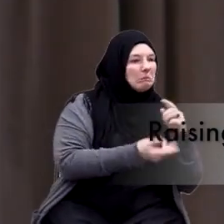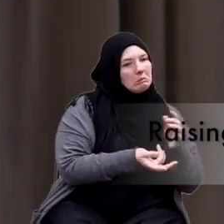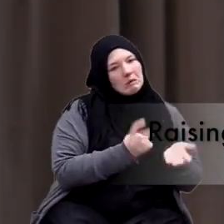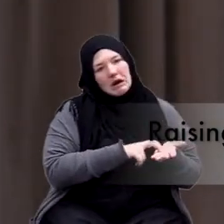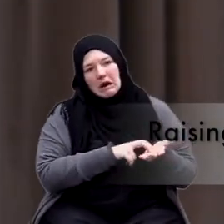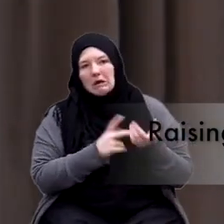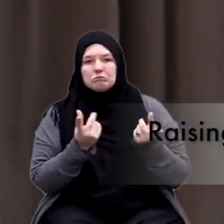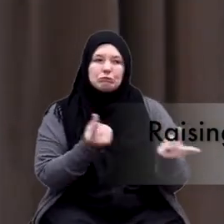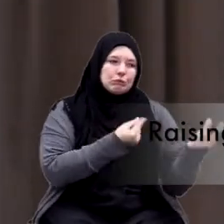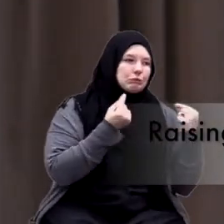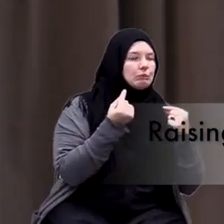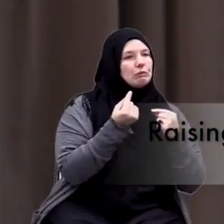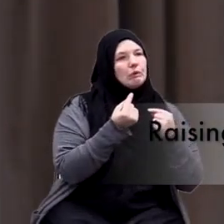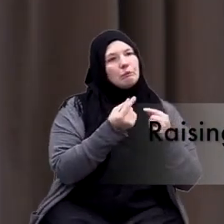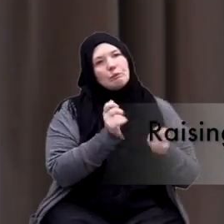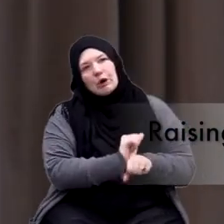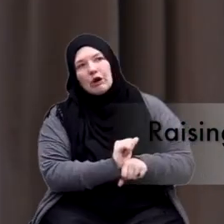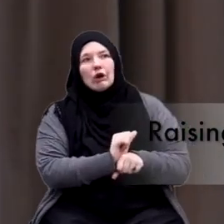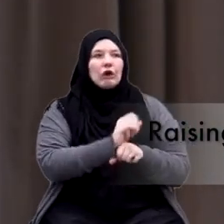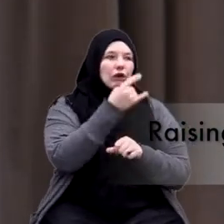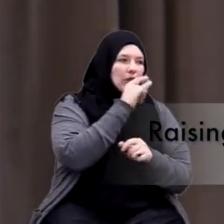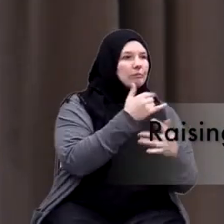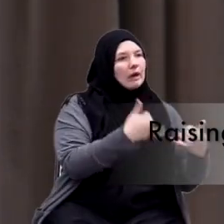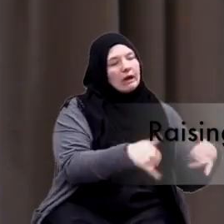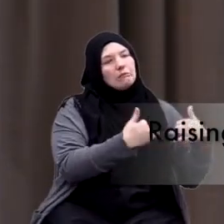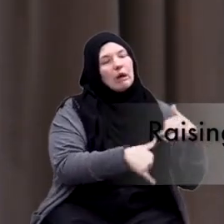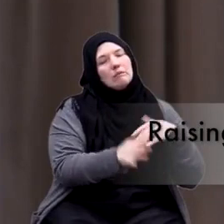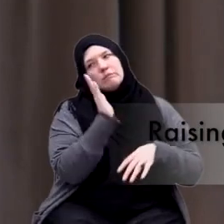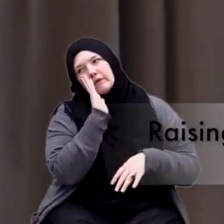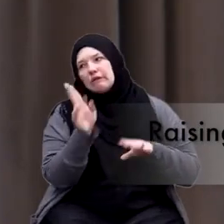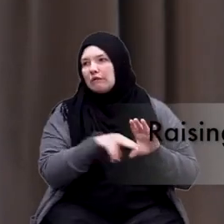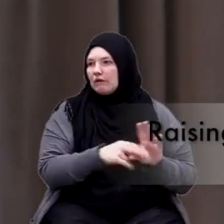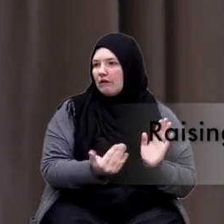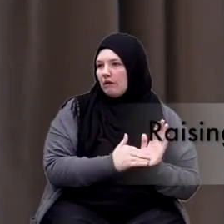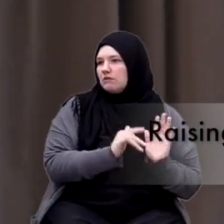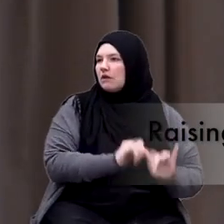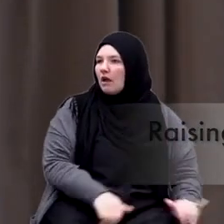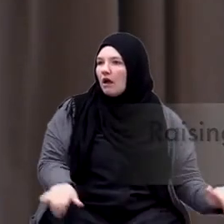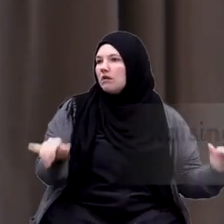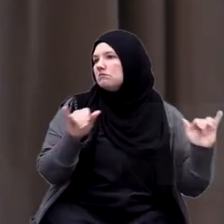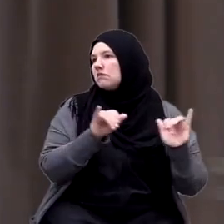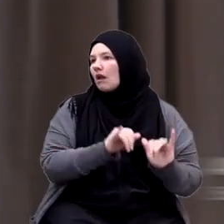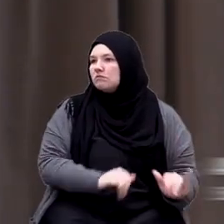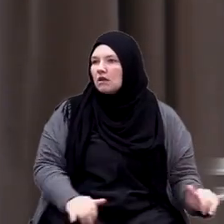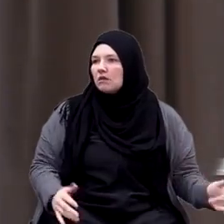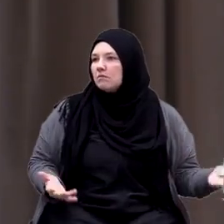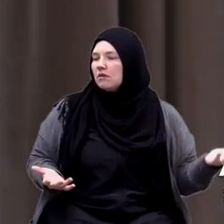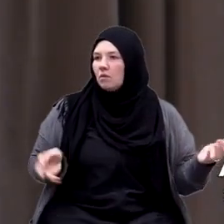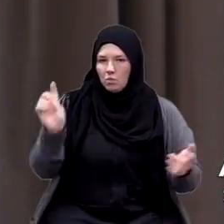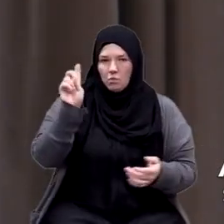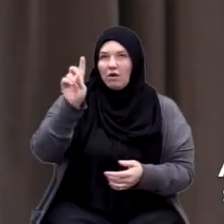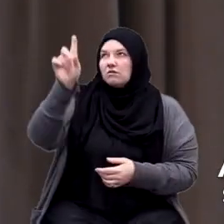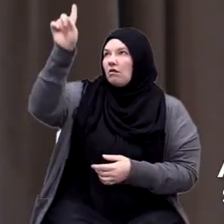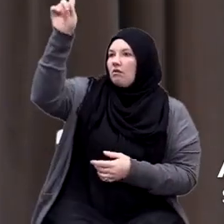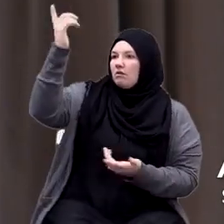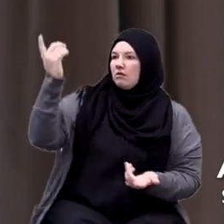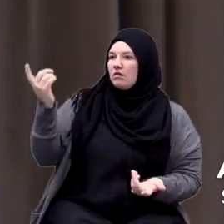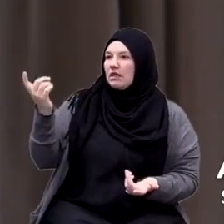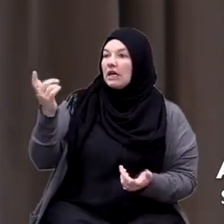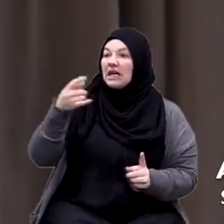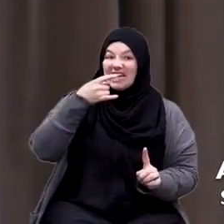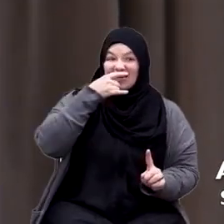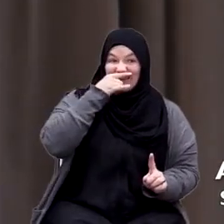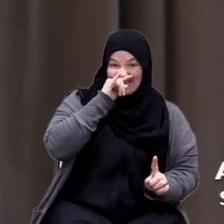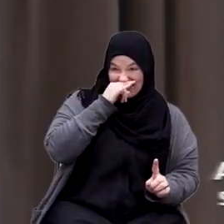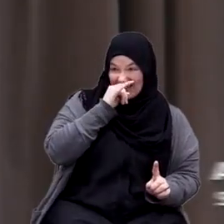The next generation of kids who are raised here, or raised anywhere, they are revolving